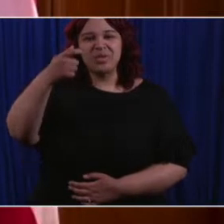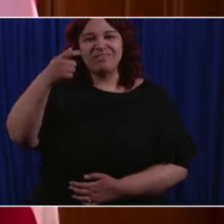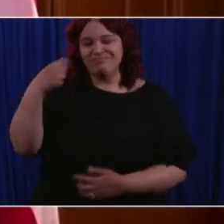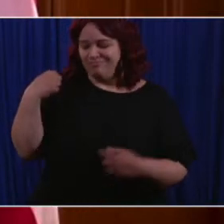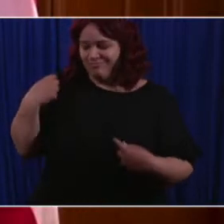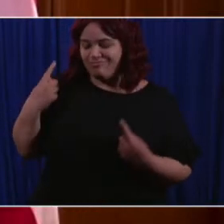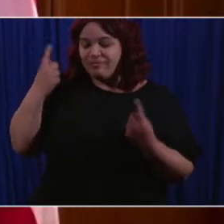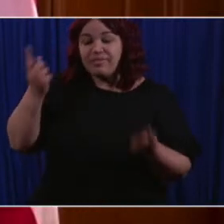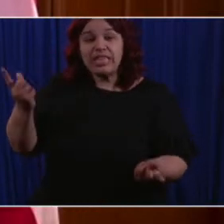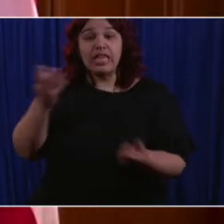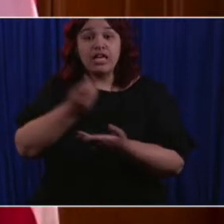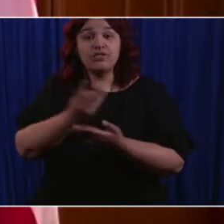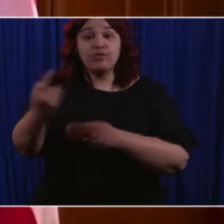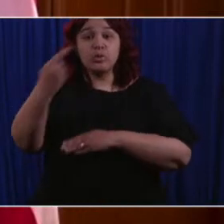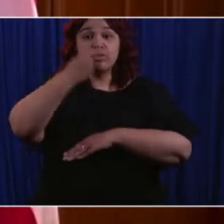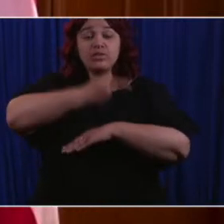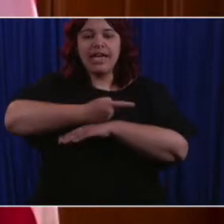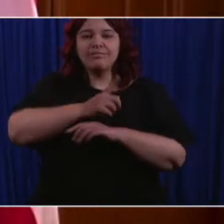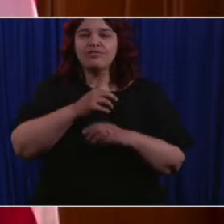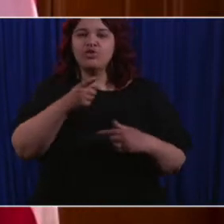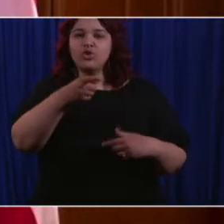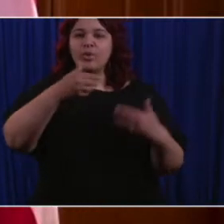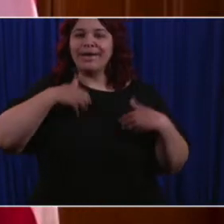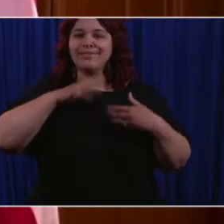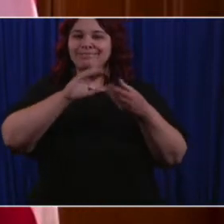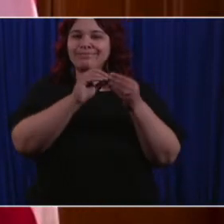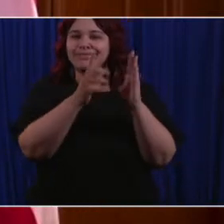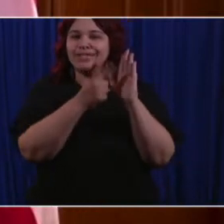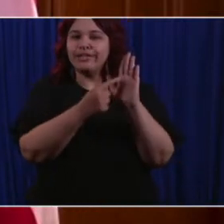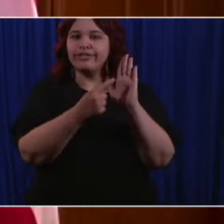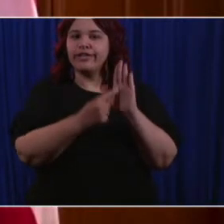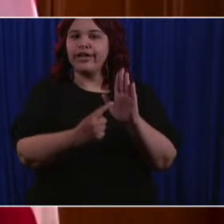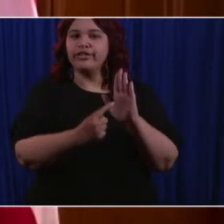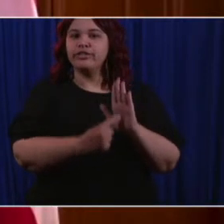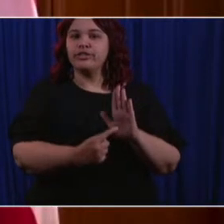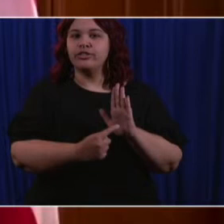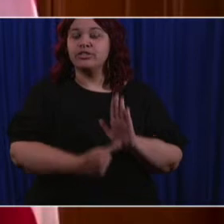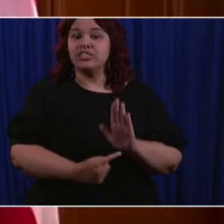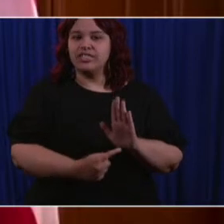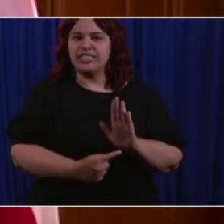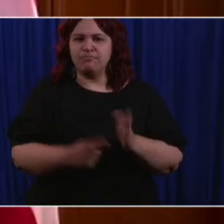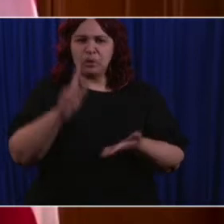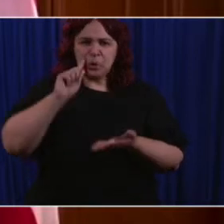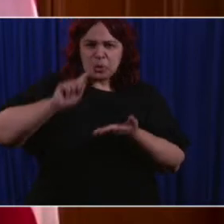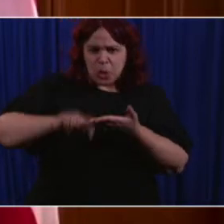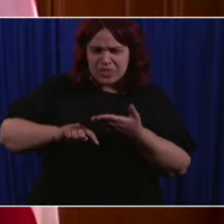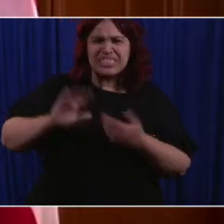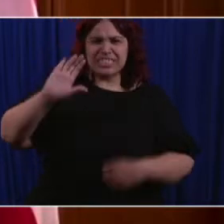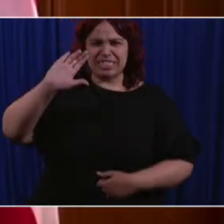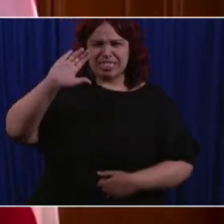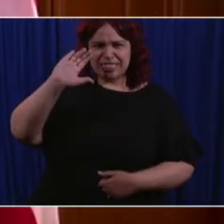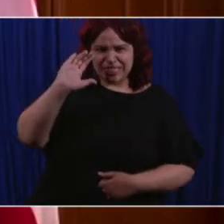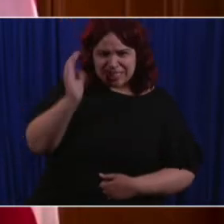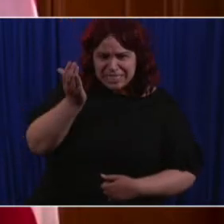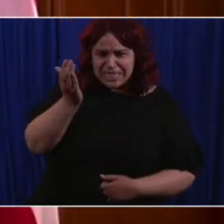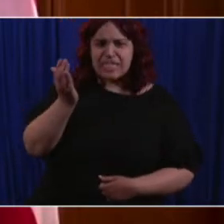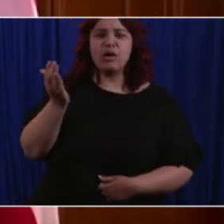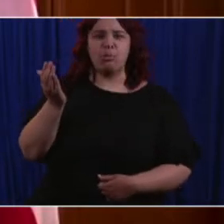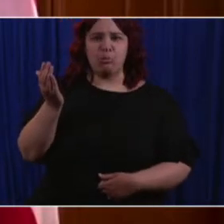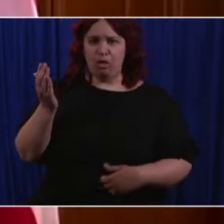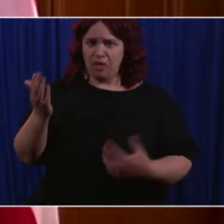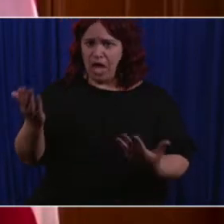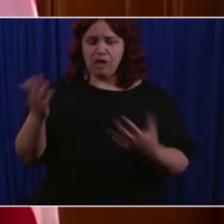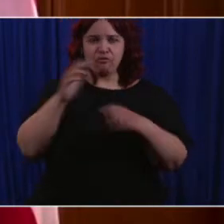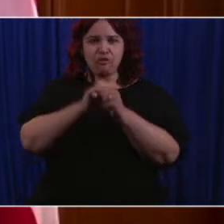last few days, they're incredible. They had shown a positive path into get rid of the